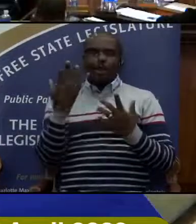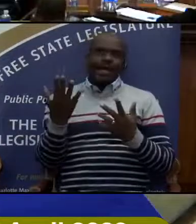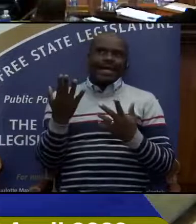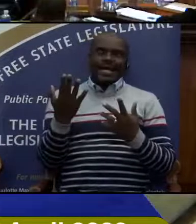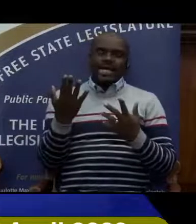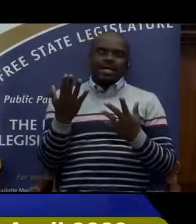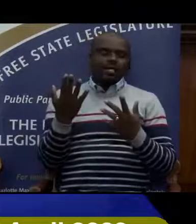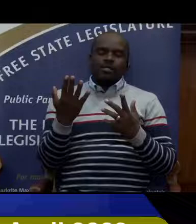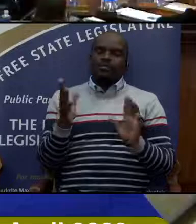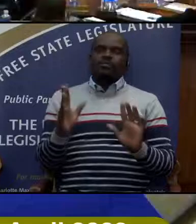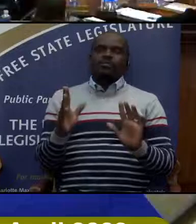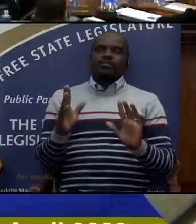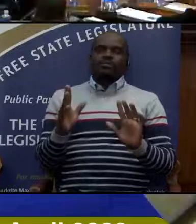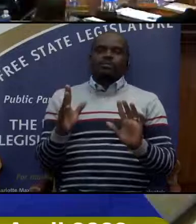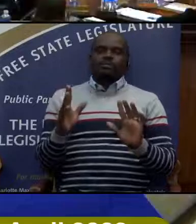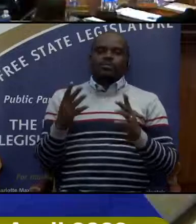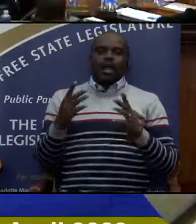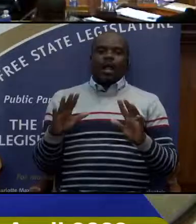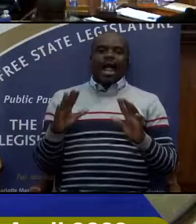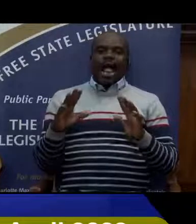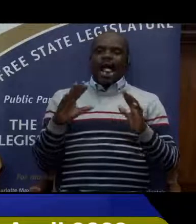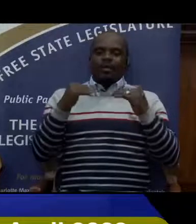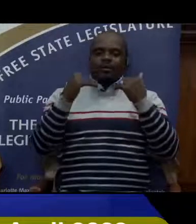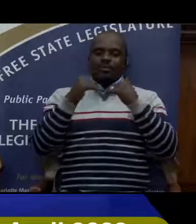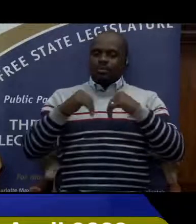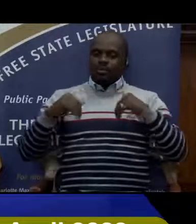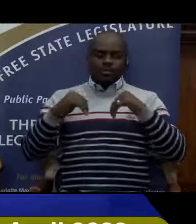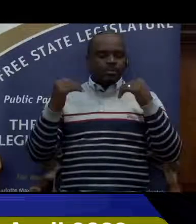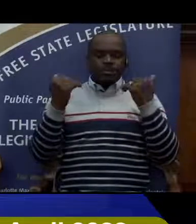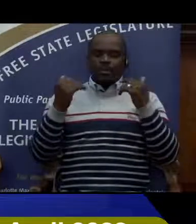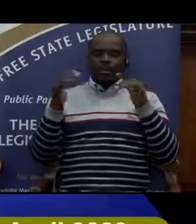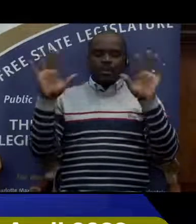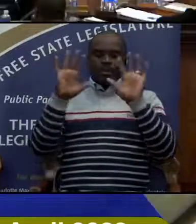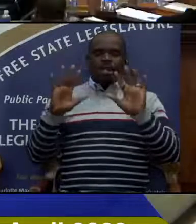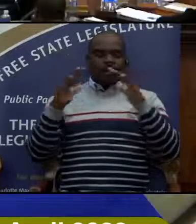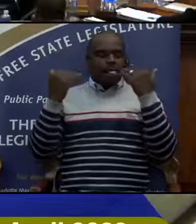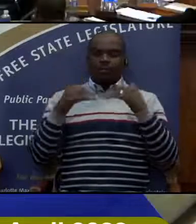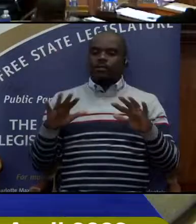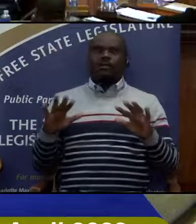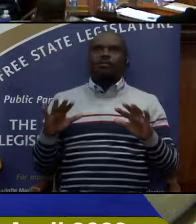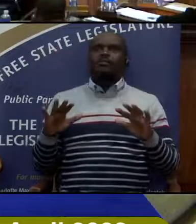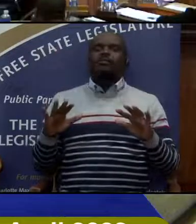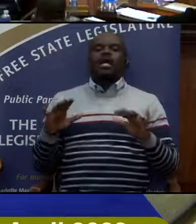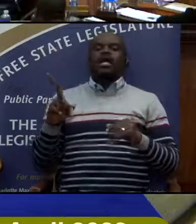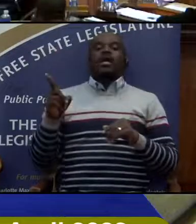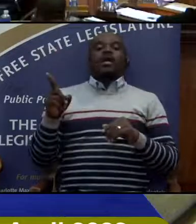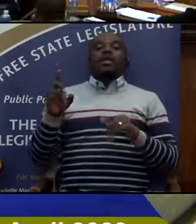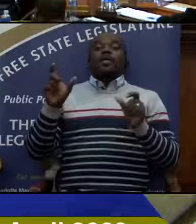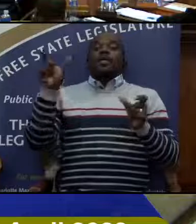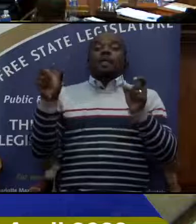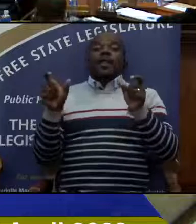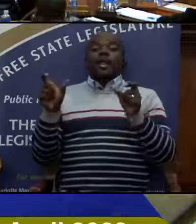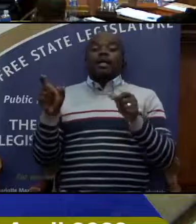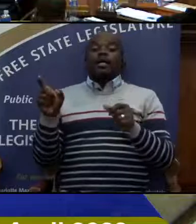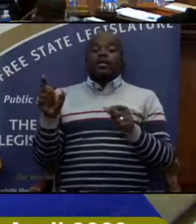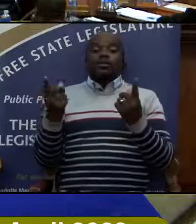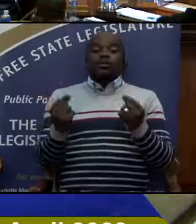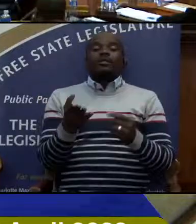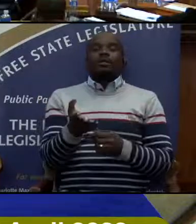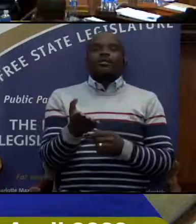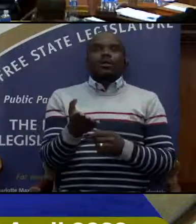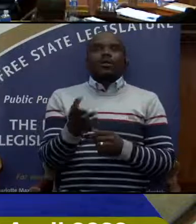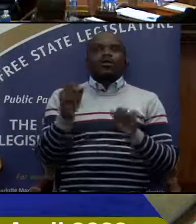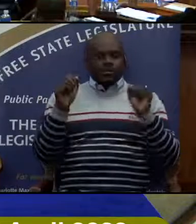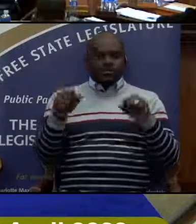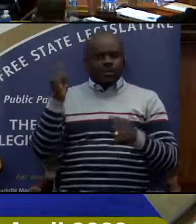colour discrimination and contempt shall be punishable by law, and that all apartheid laws and practices shall